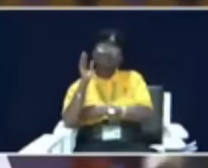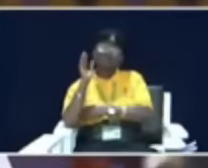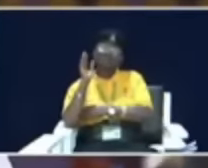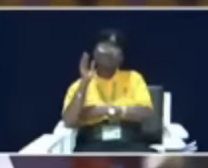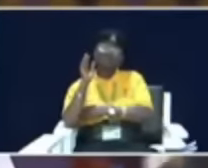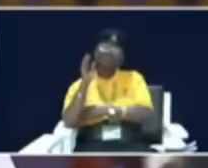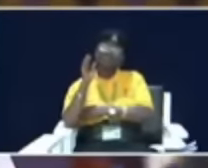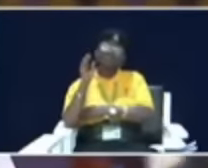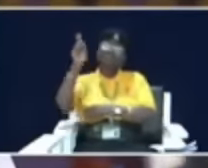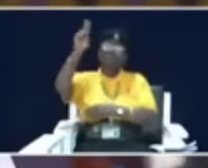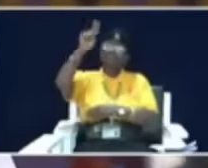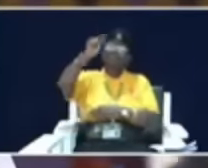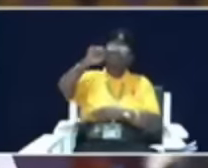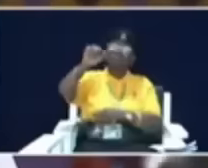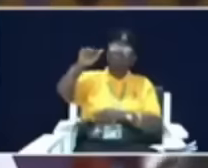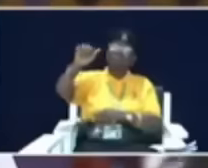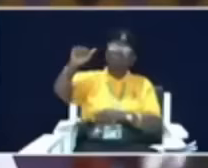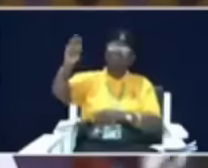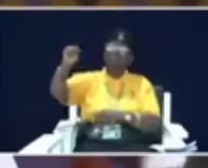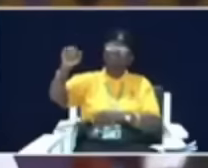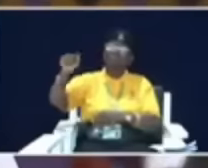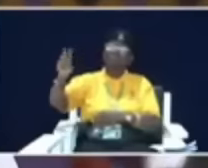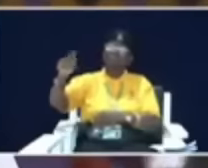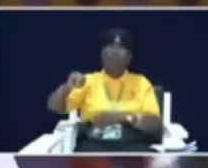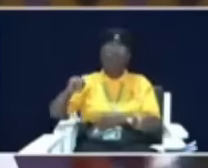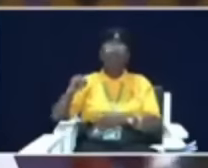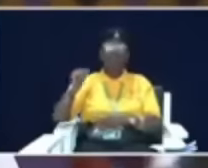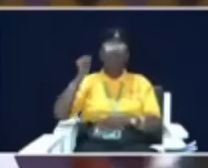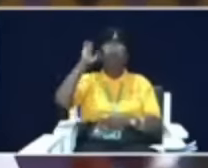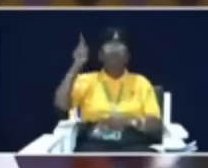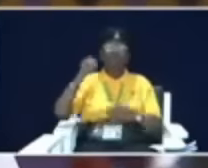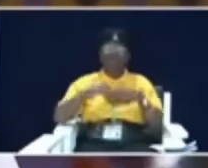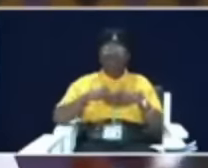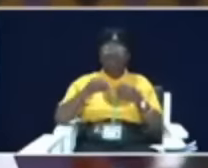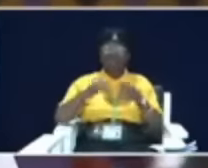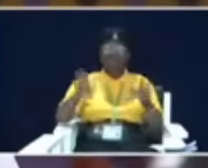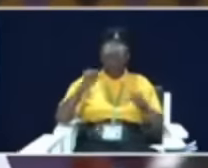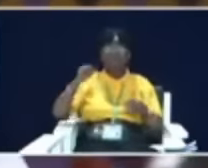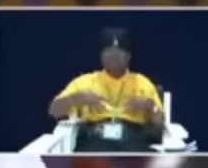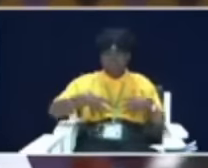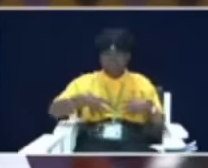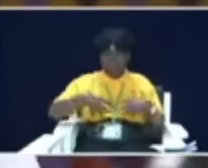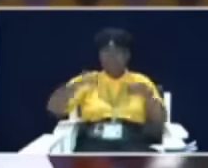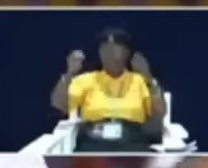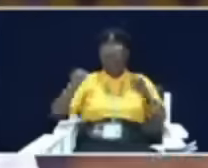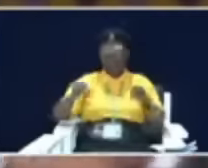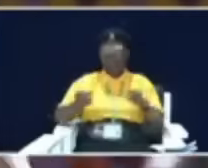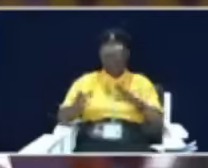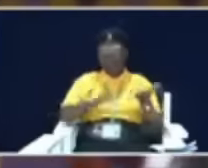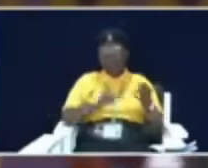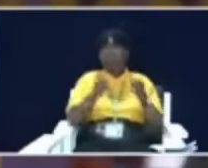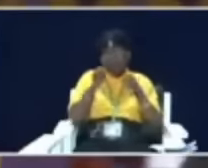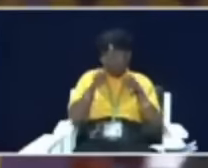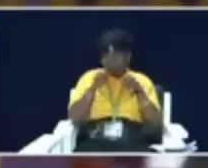Naaman would have lost his healing. He would have died a leper. Because when he came and the man of God